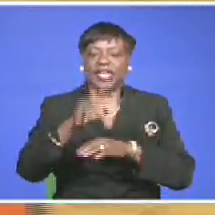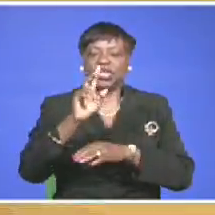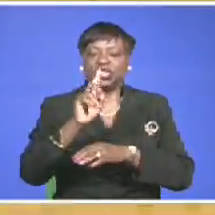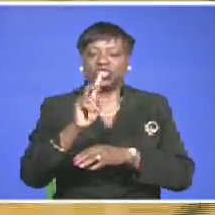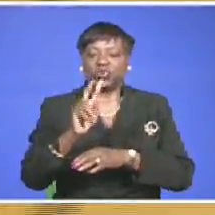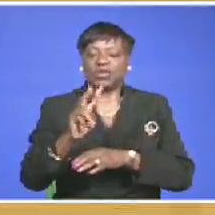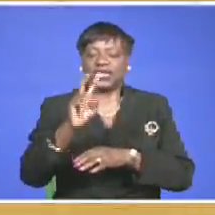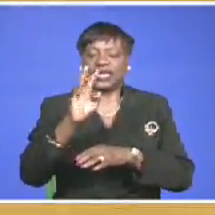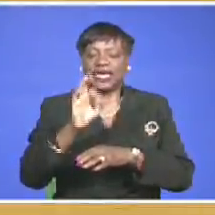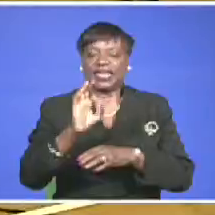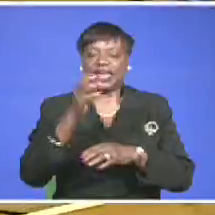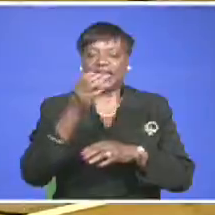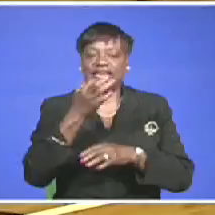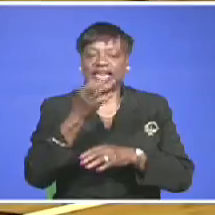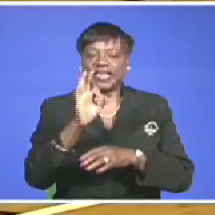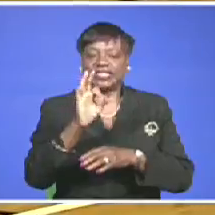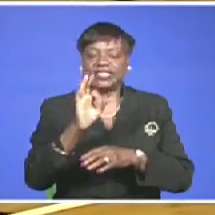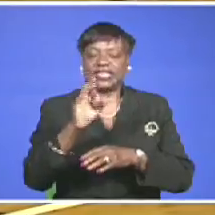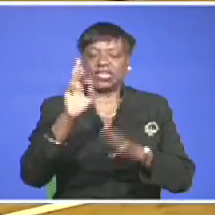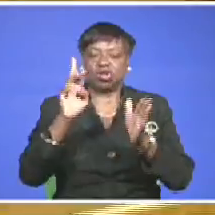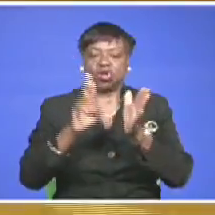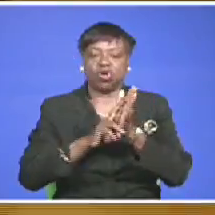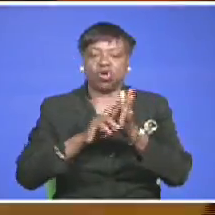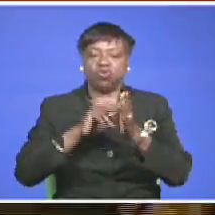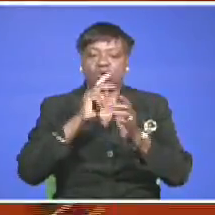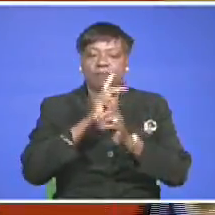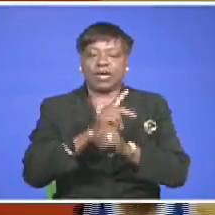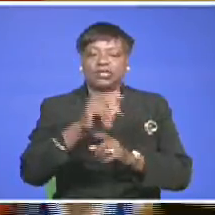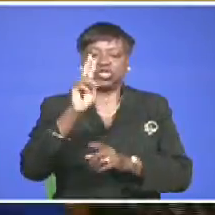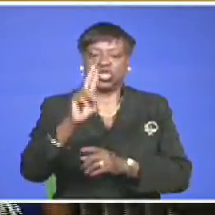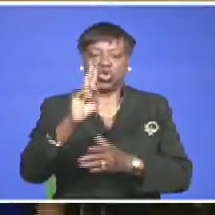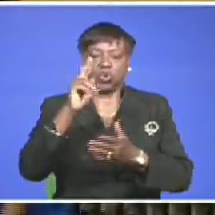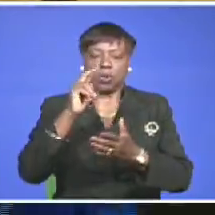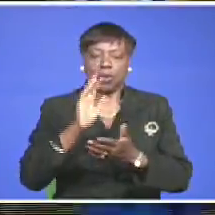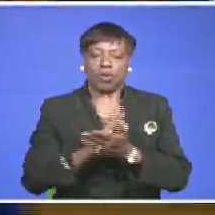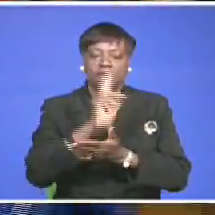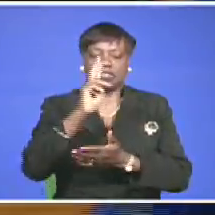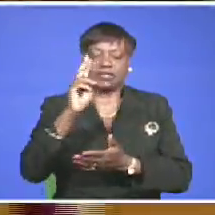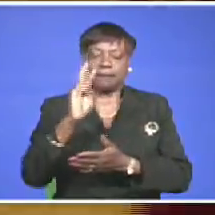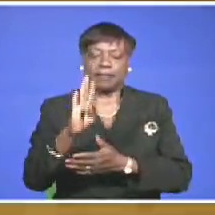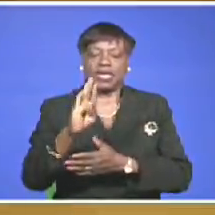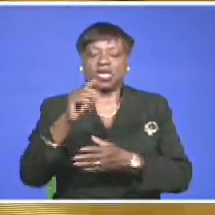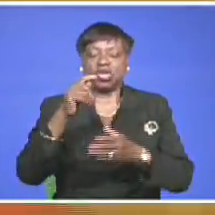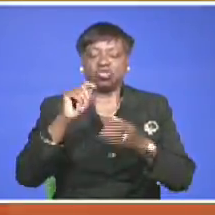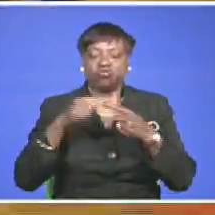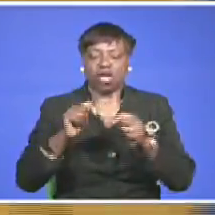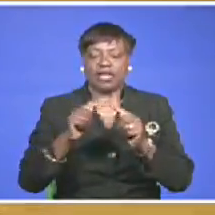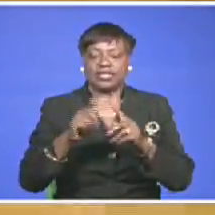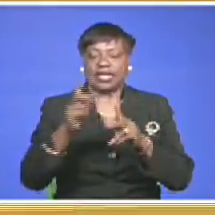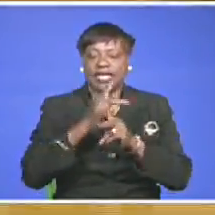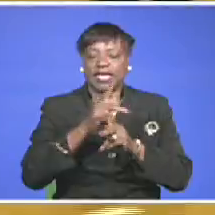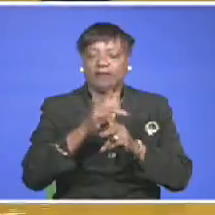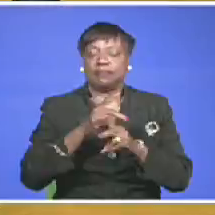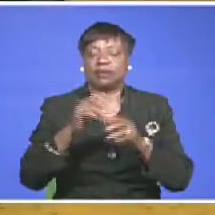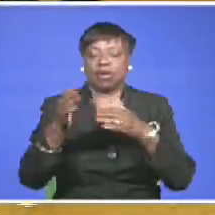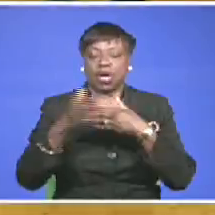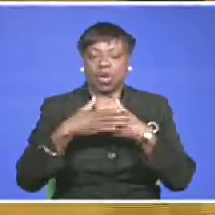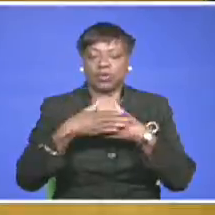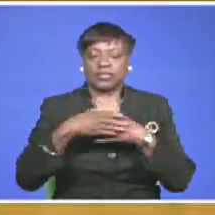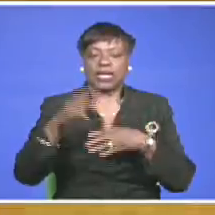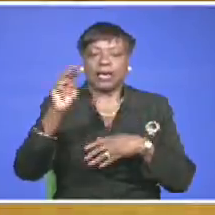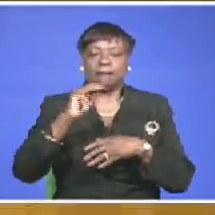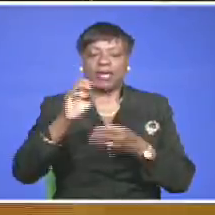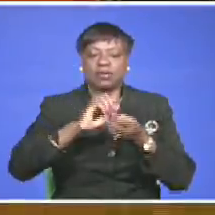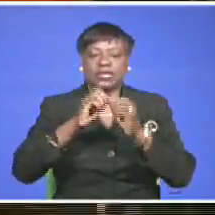19 rebounds. UB trying to stay close. Ramon Dames hits the 3. He finished with 15. Mingos